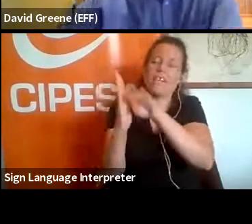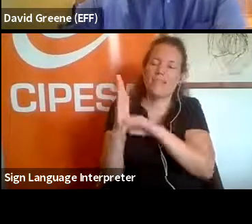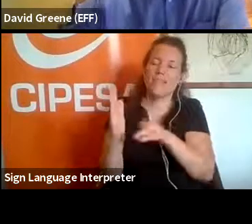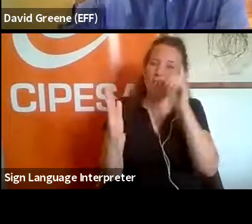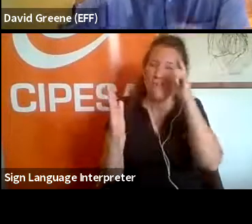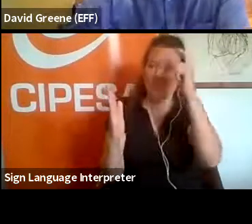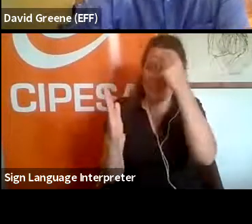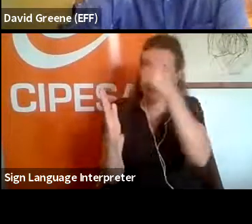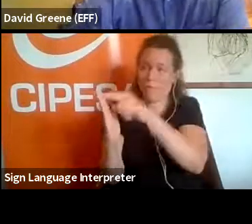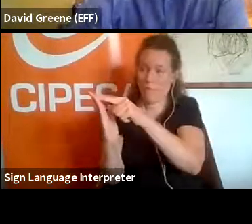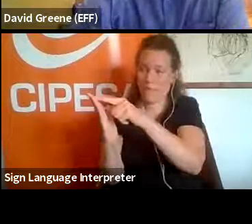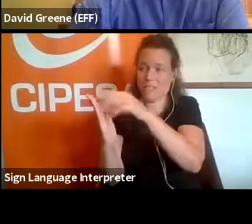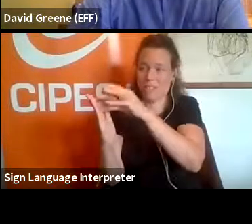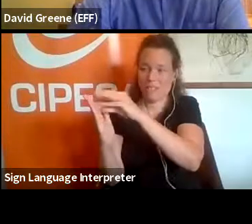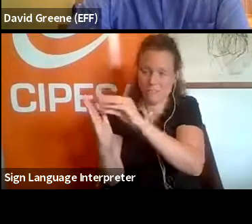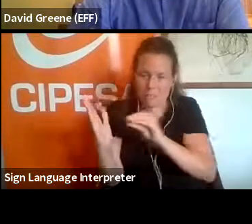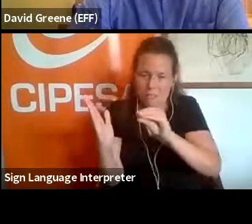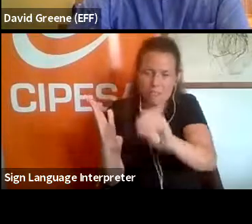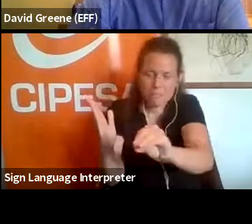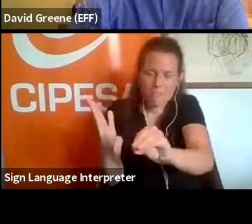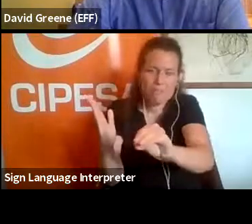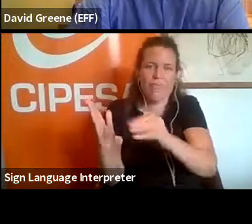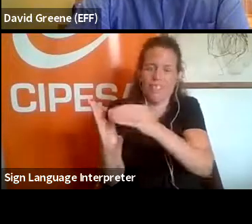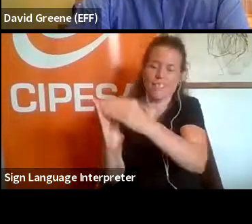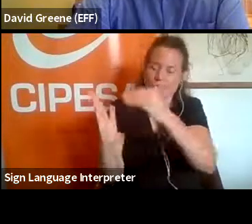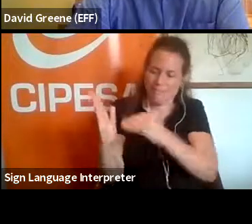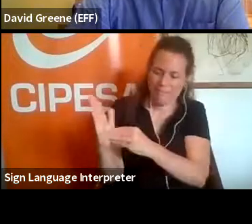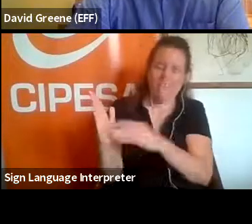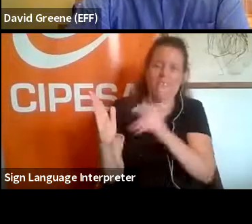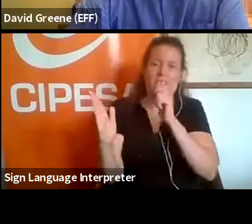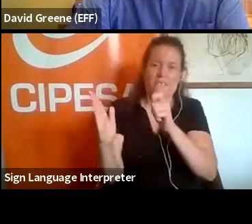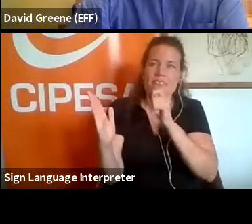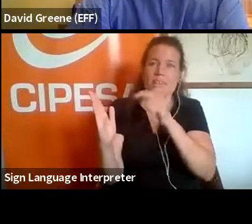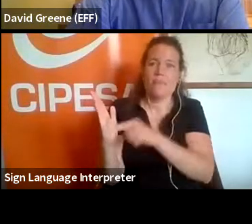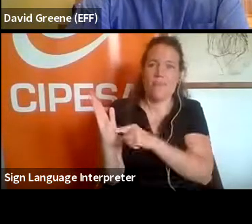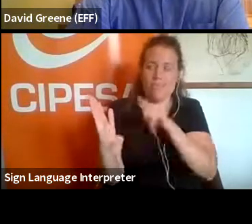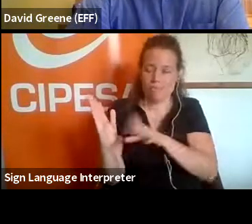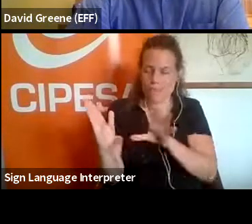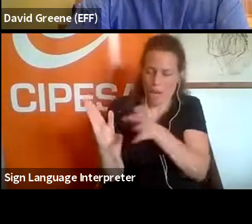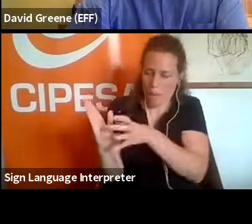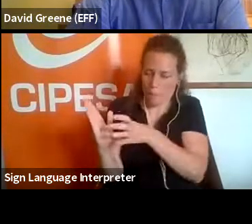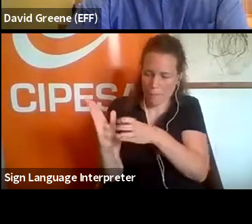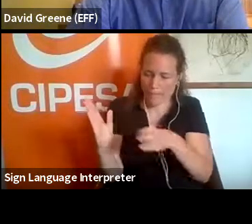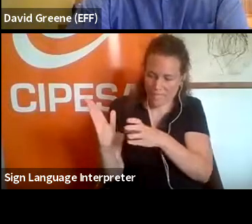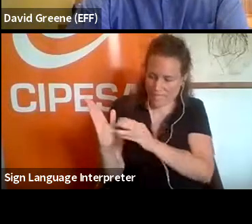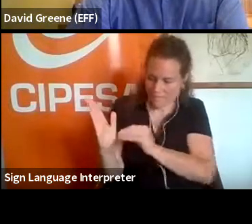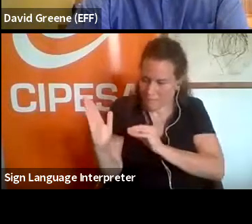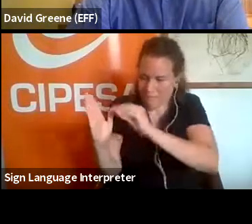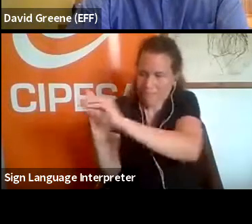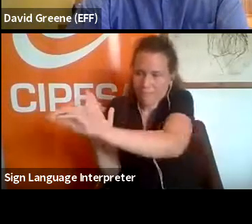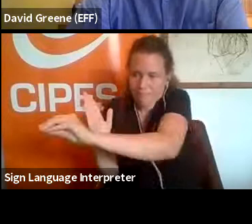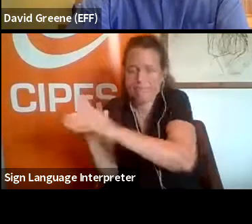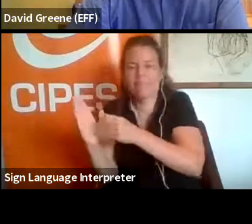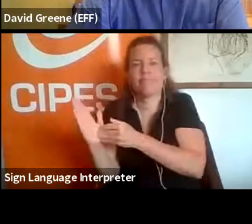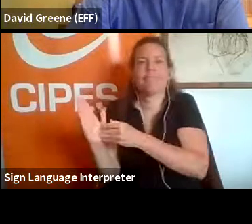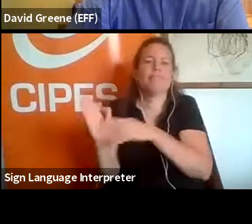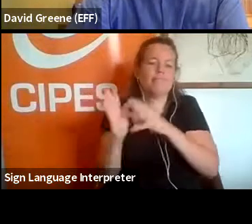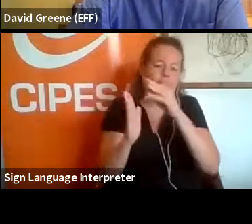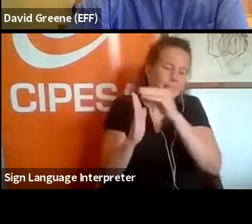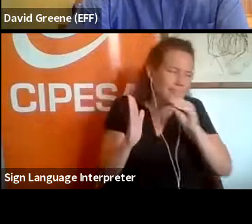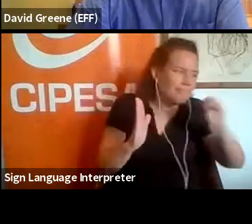in the government toolkit and extracting recommendations from companies in the company toolkit, being aware